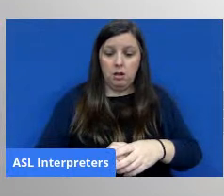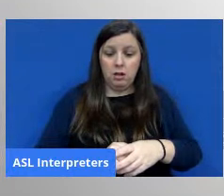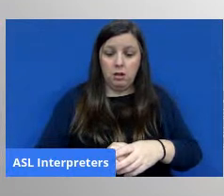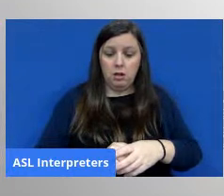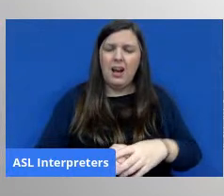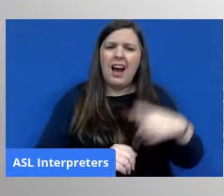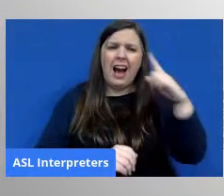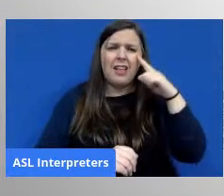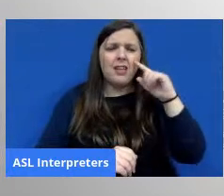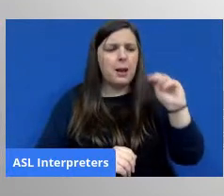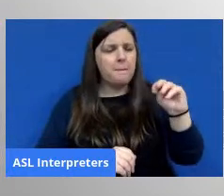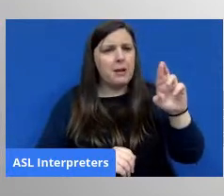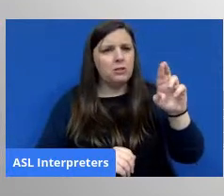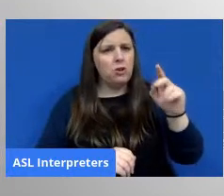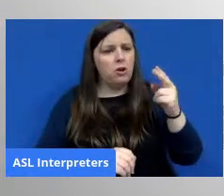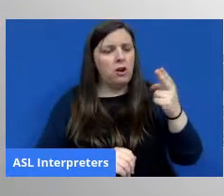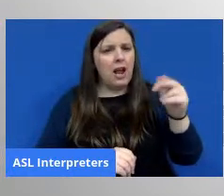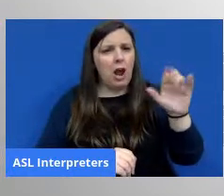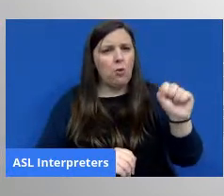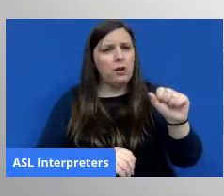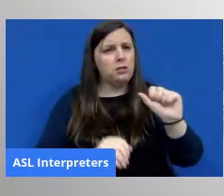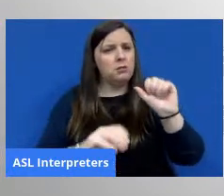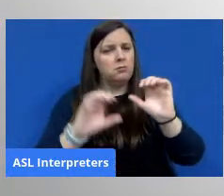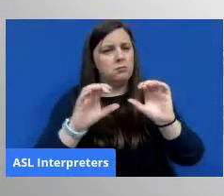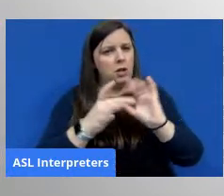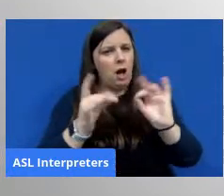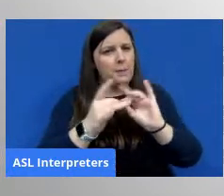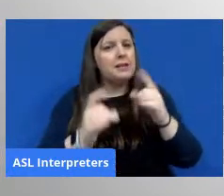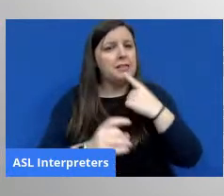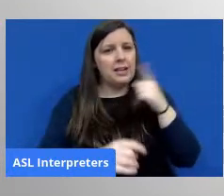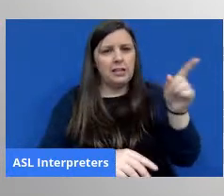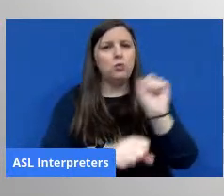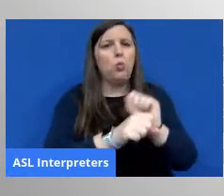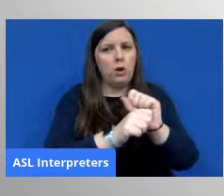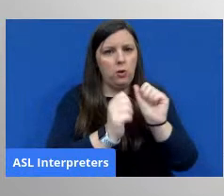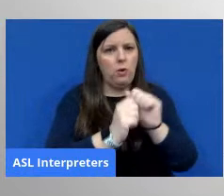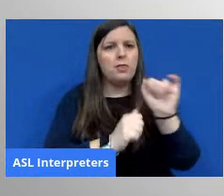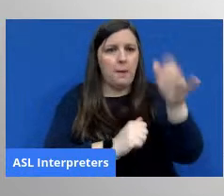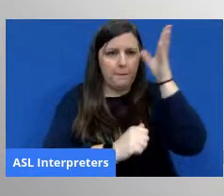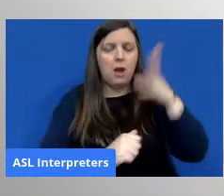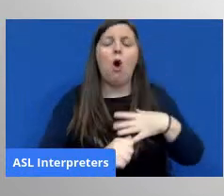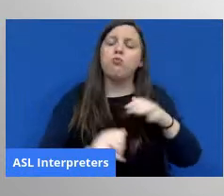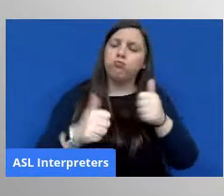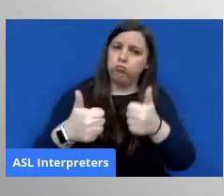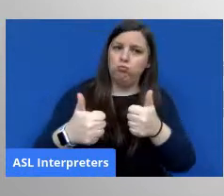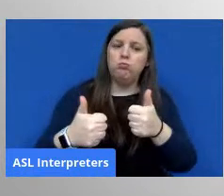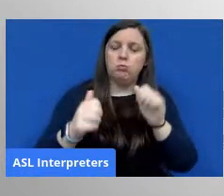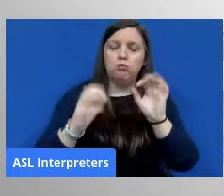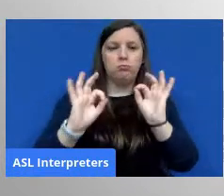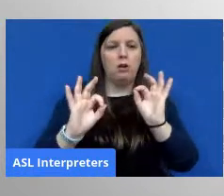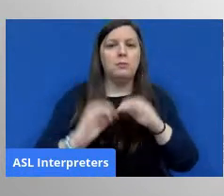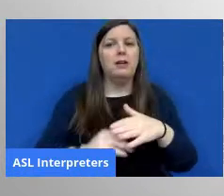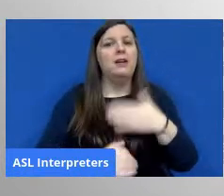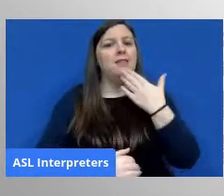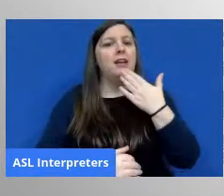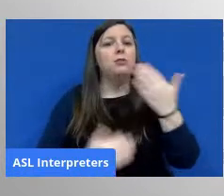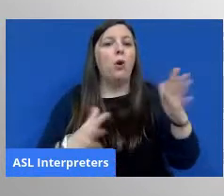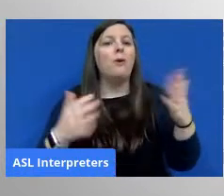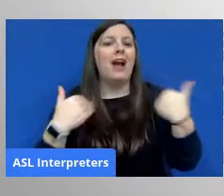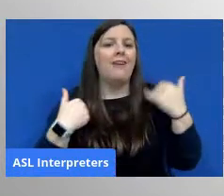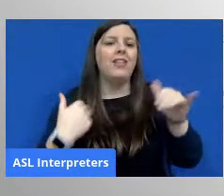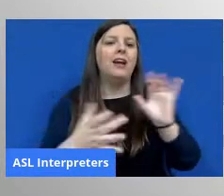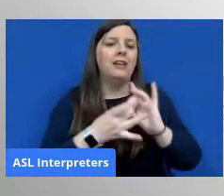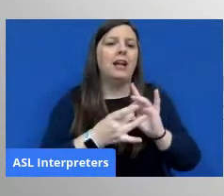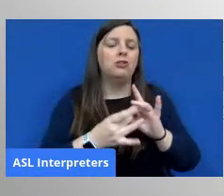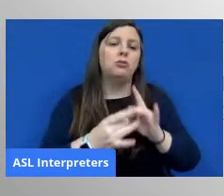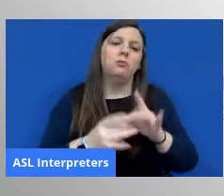in the chat saying that he is working with that gentleman. Oh, okay. Yeah, great. Okay, super. Thank you. So that you already have that connection. Thank